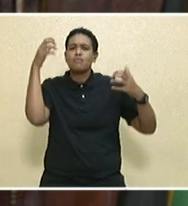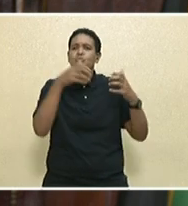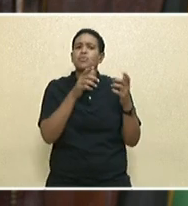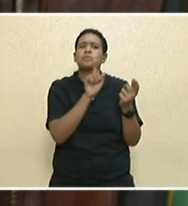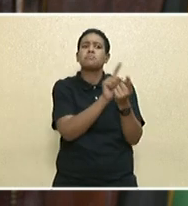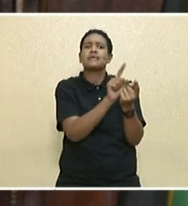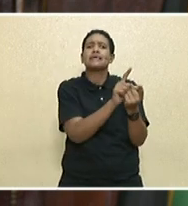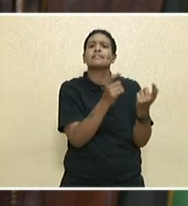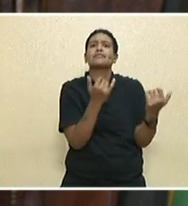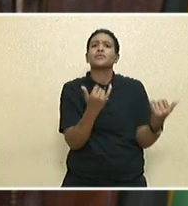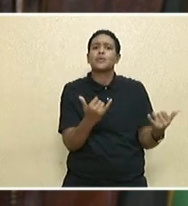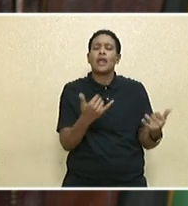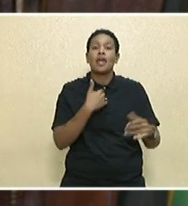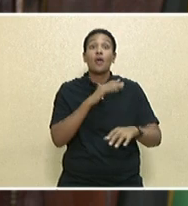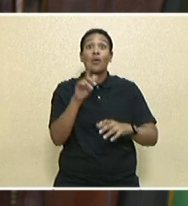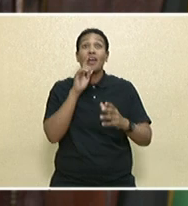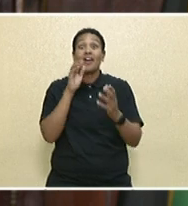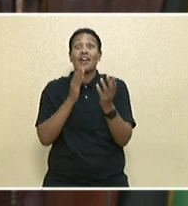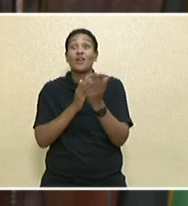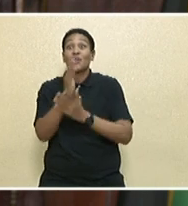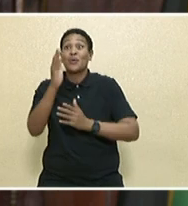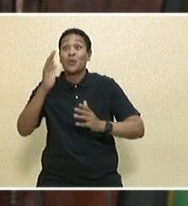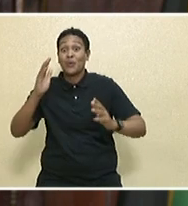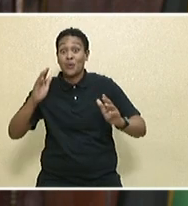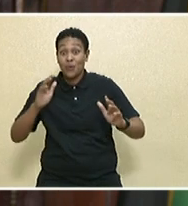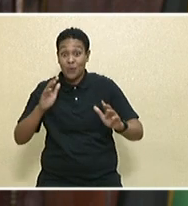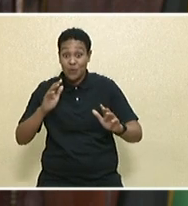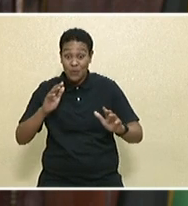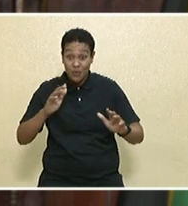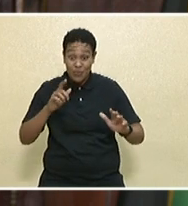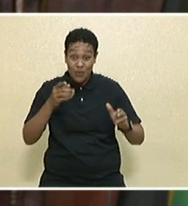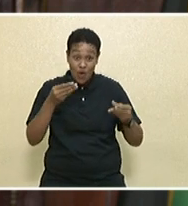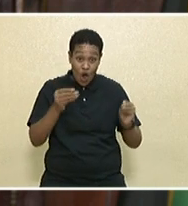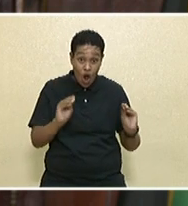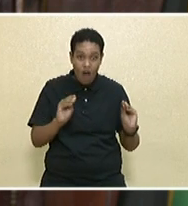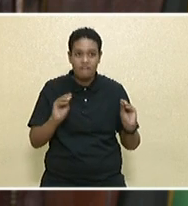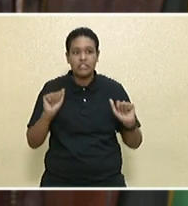didn't meet virtually. We met at the Cabinet offices.